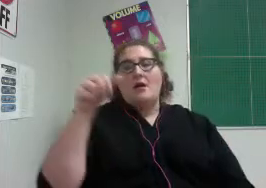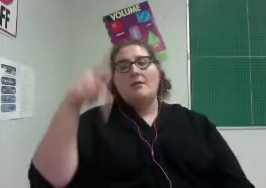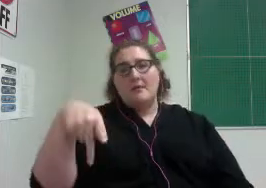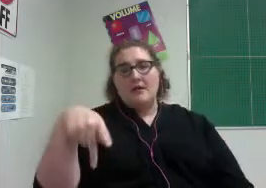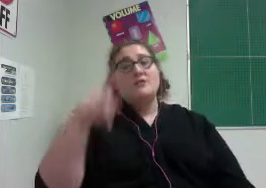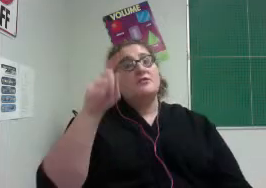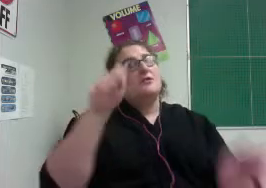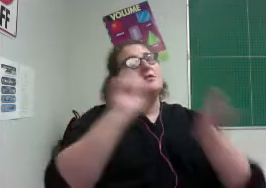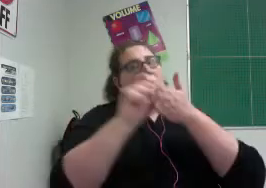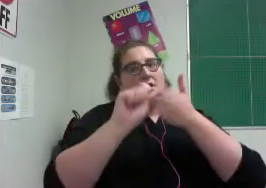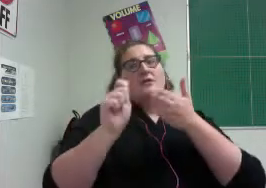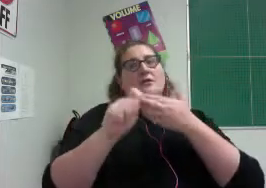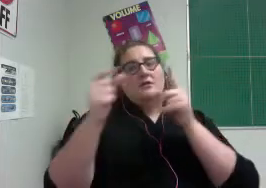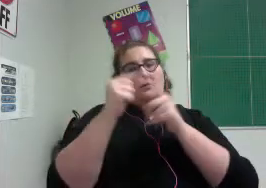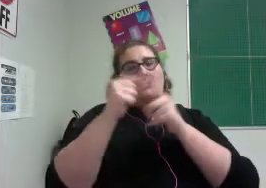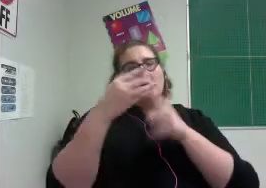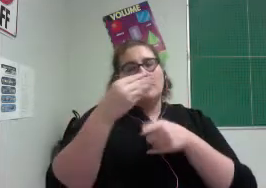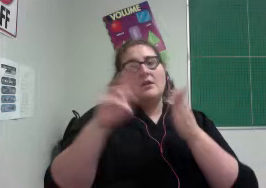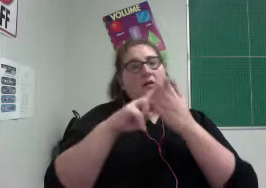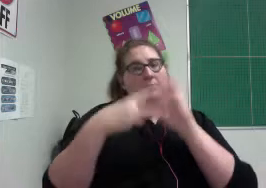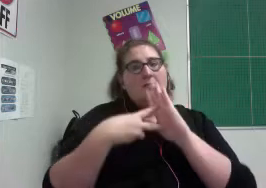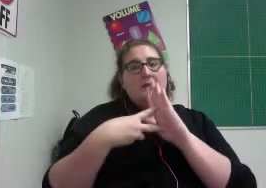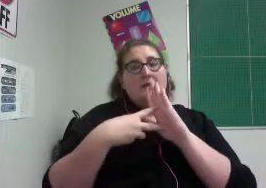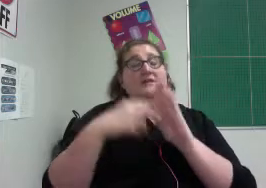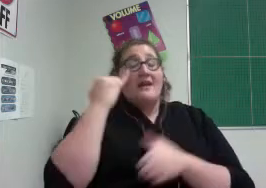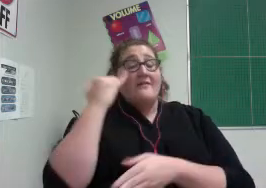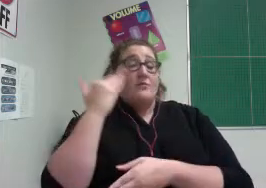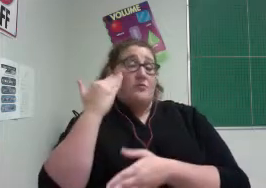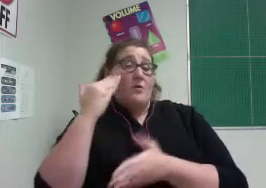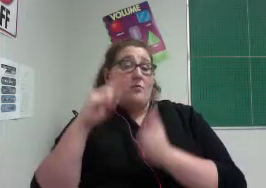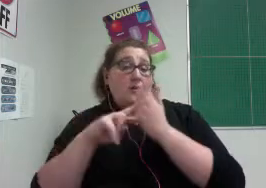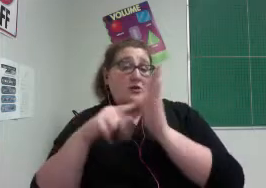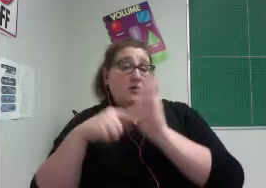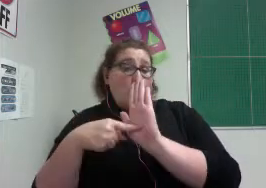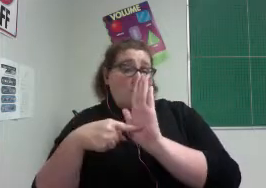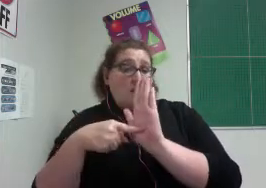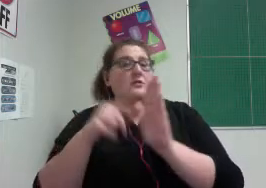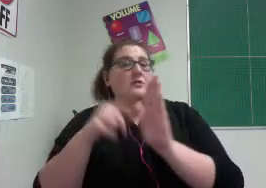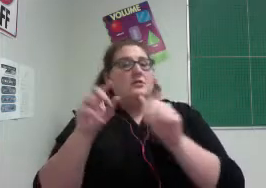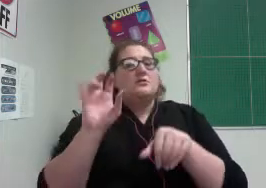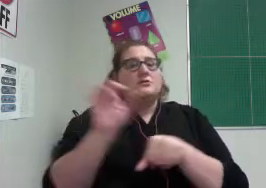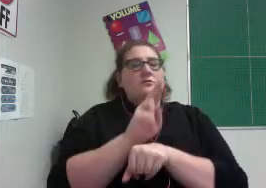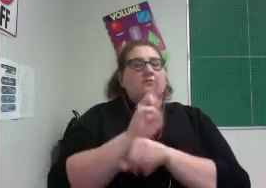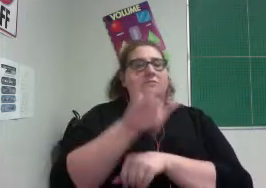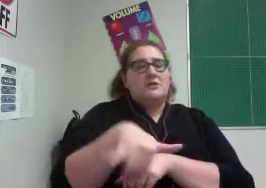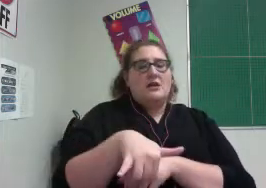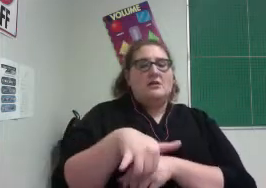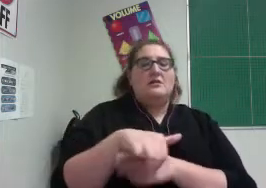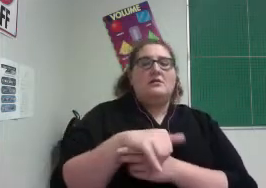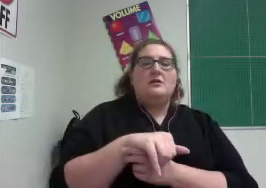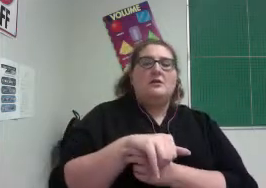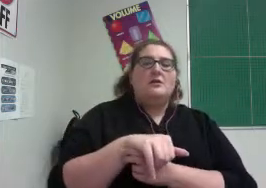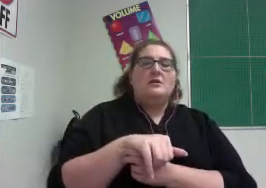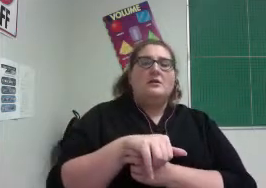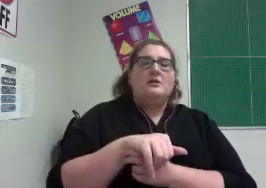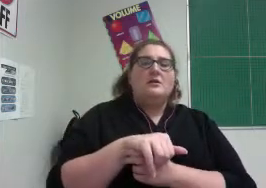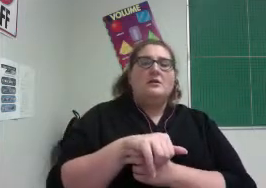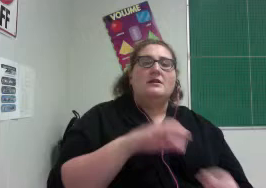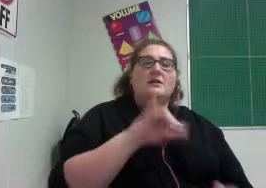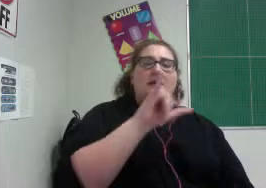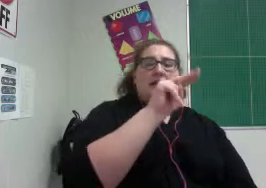them down at the top of your paper and have them handy. As long as you know what the symbols look like, I would use the symbols and just say something